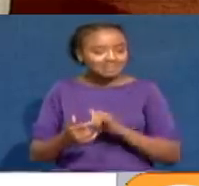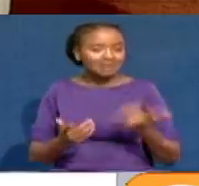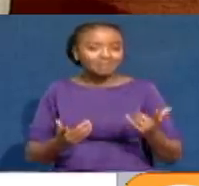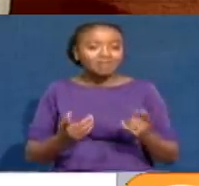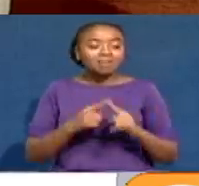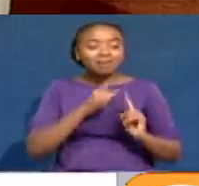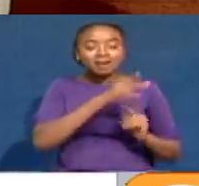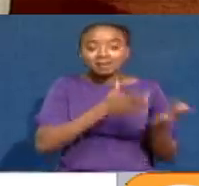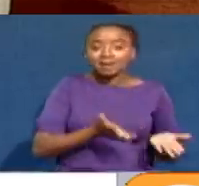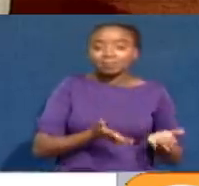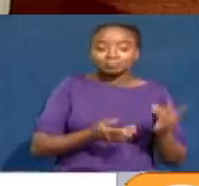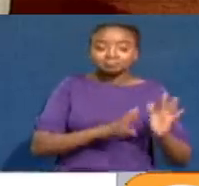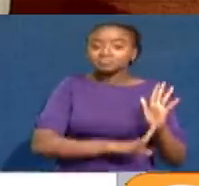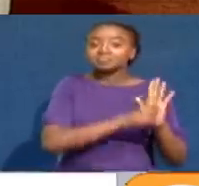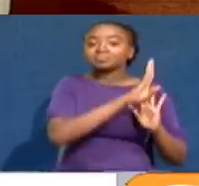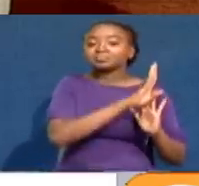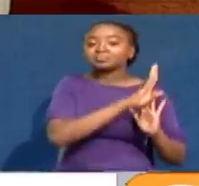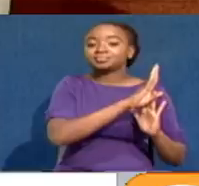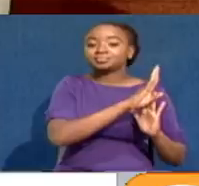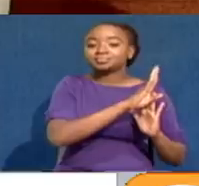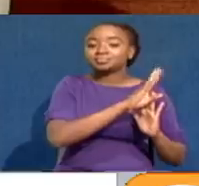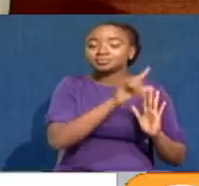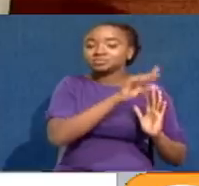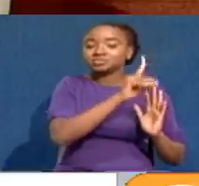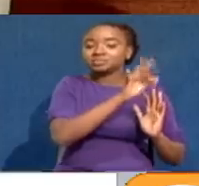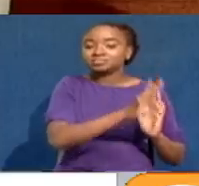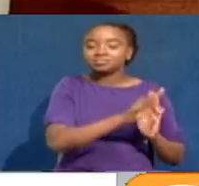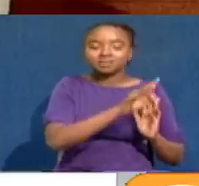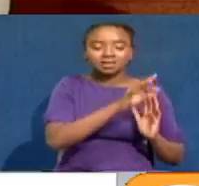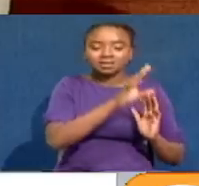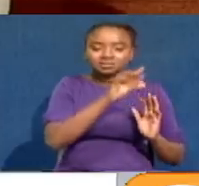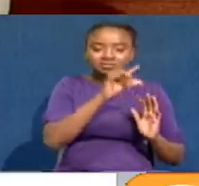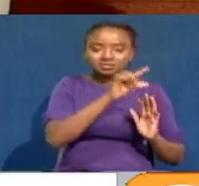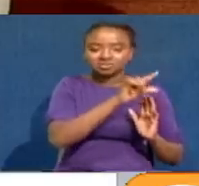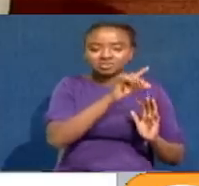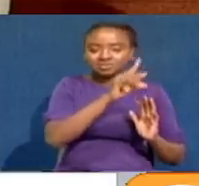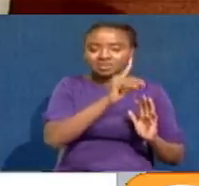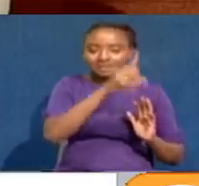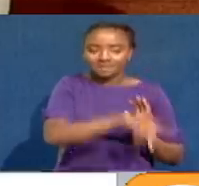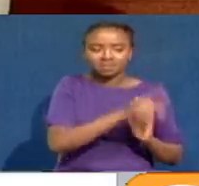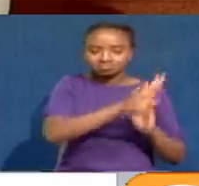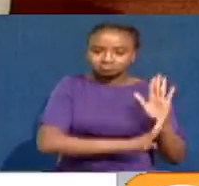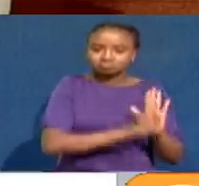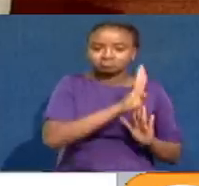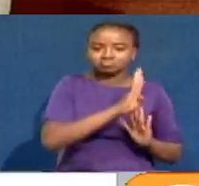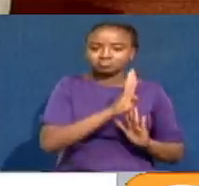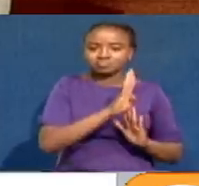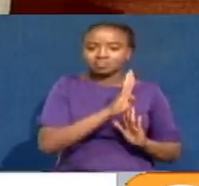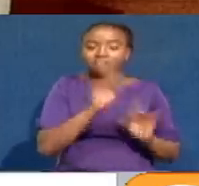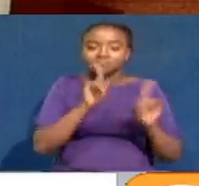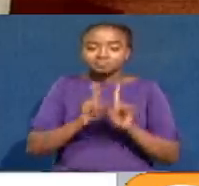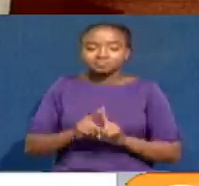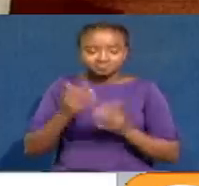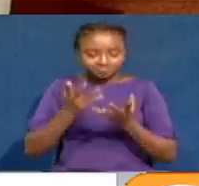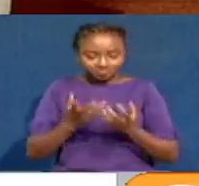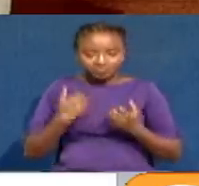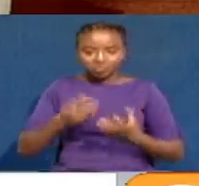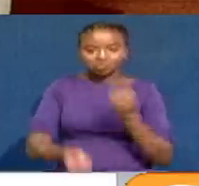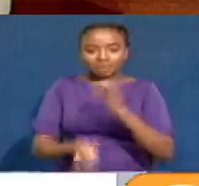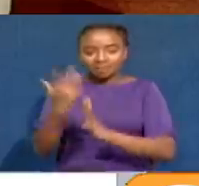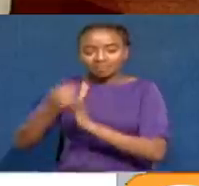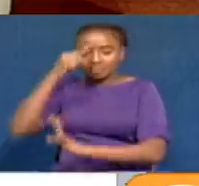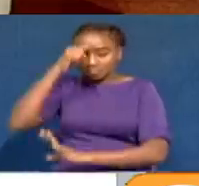around $1,800 per person per capita. This is a country that we are in the same level. The conscious, deliberate policies of